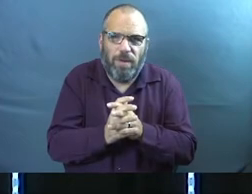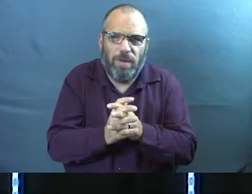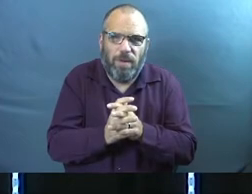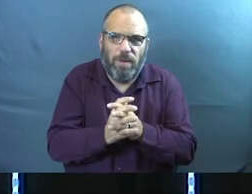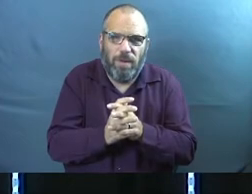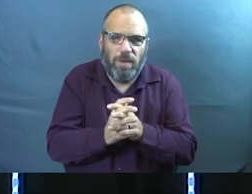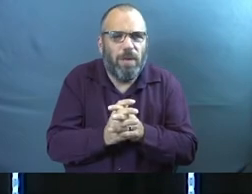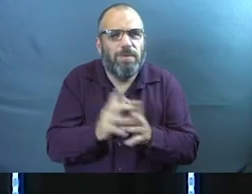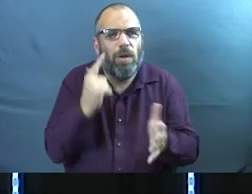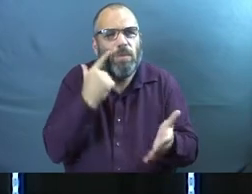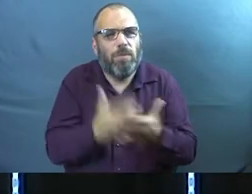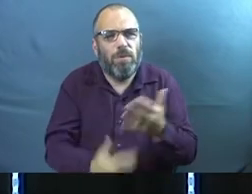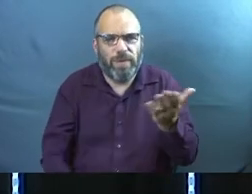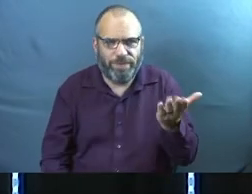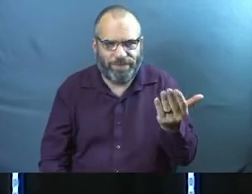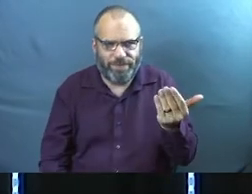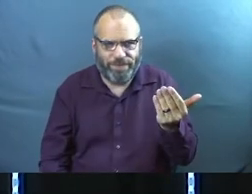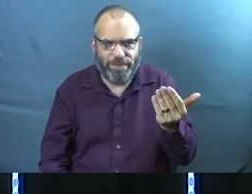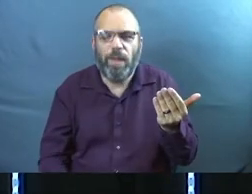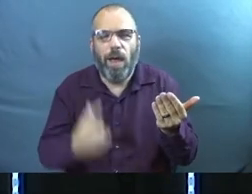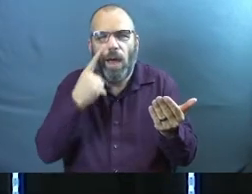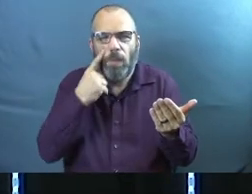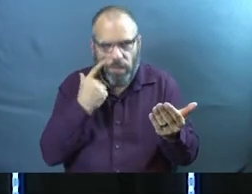You're like, you're going to have to prove that one, Pastor. I know.